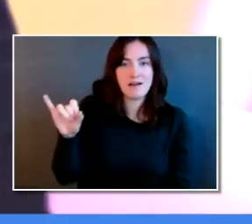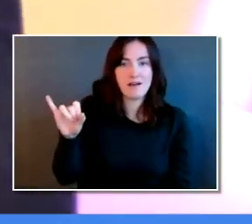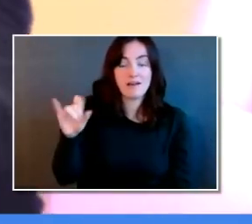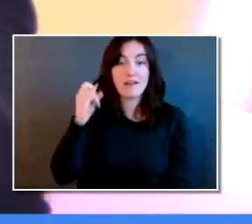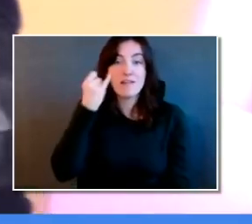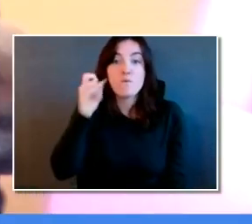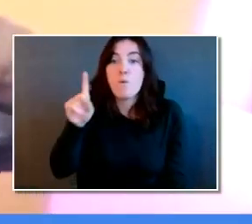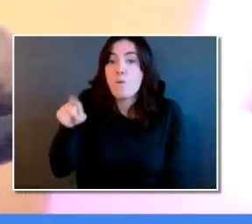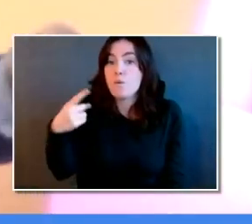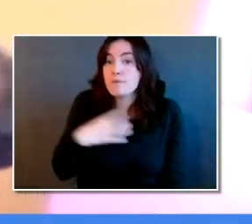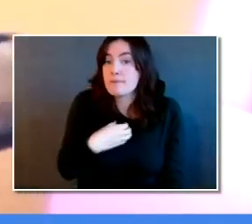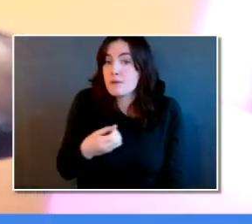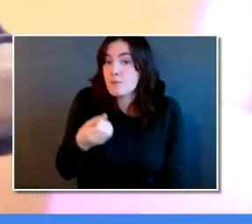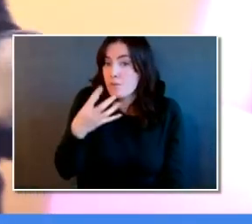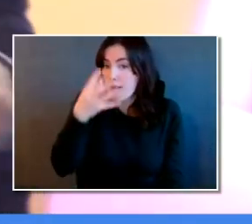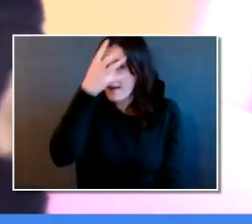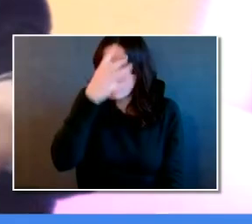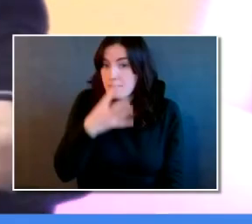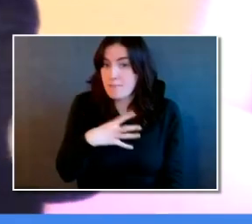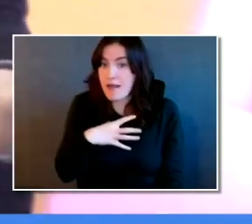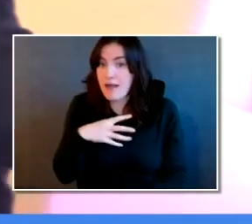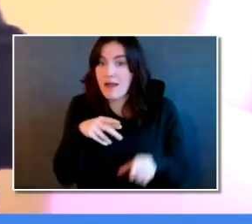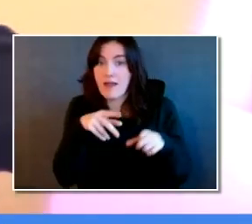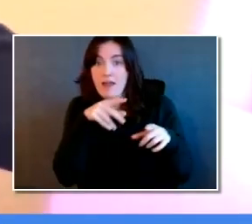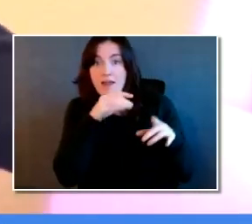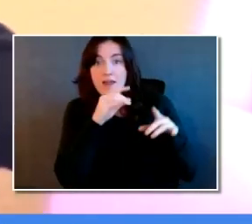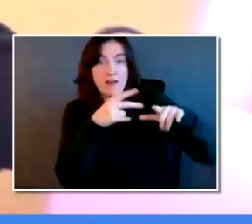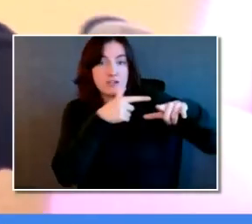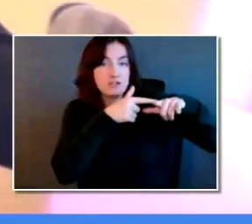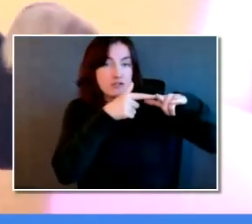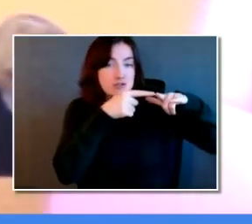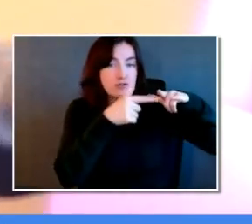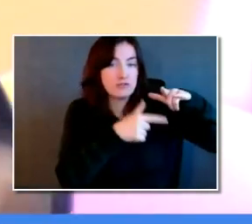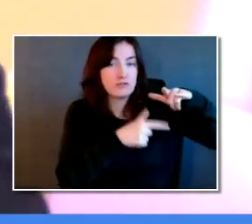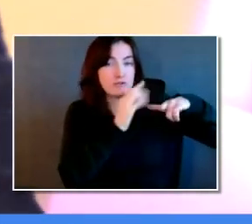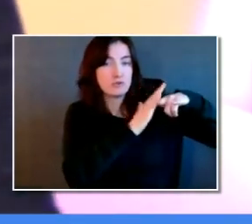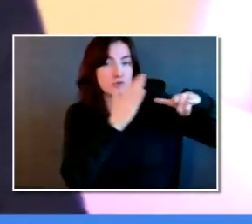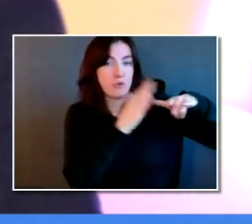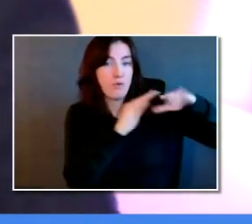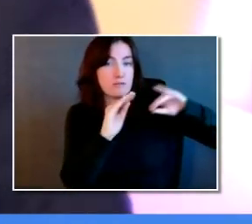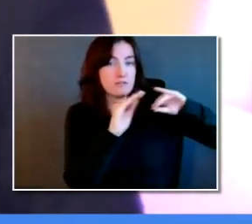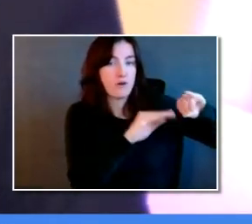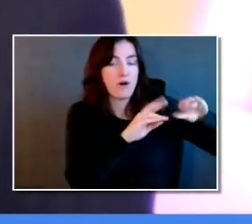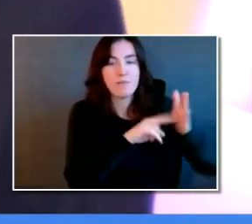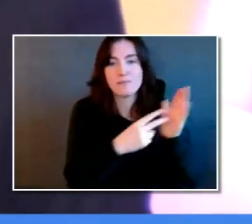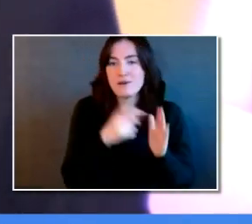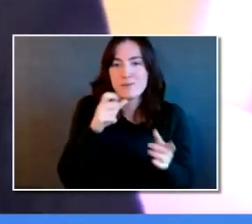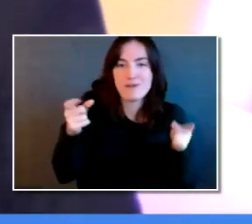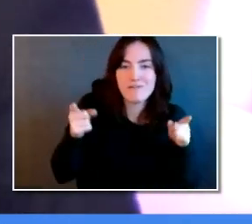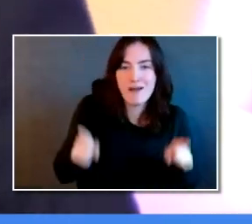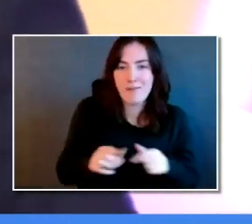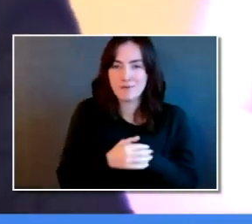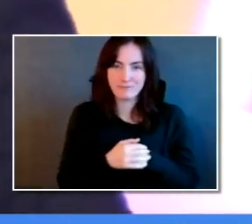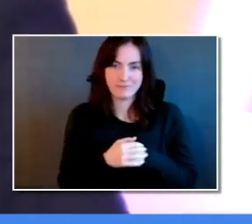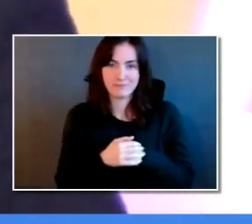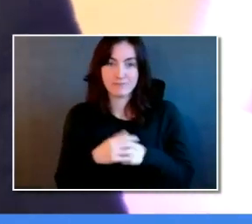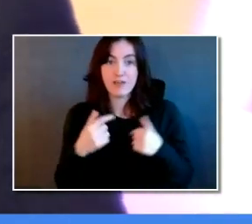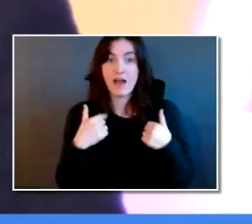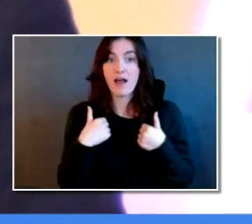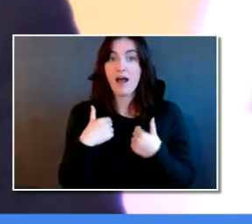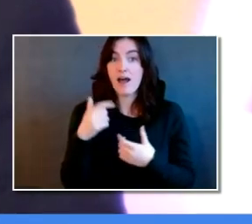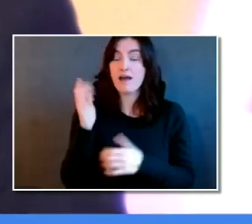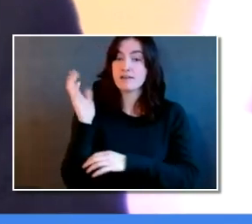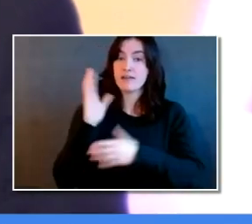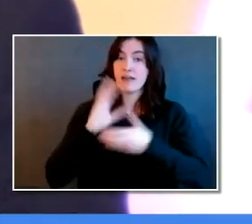the machinists union soldering the door on to the plane, it wouldn't have happened. Listen, I gave a speech at Local 751